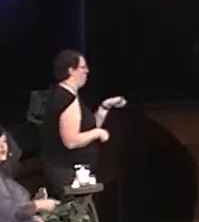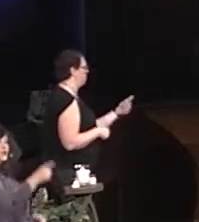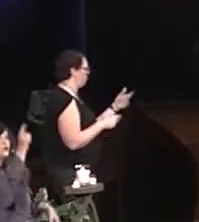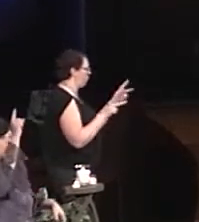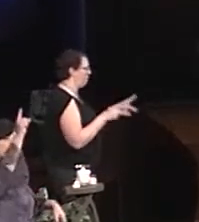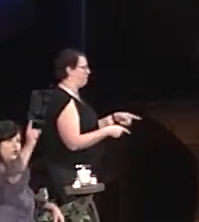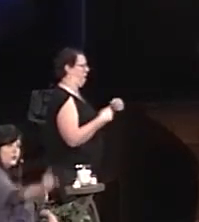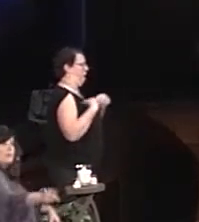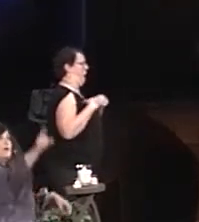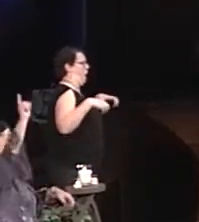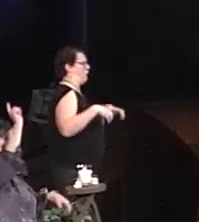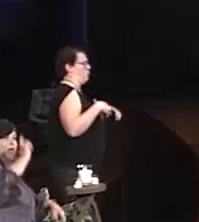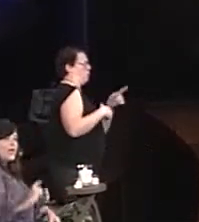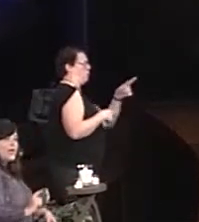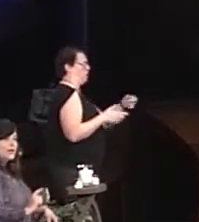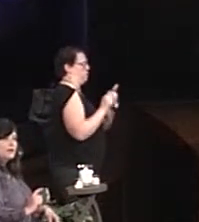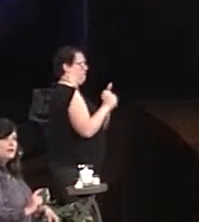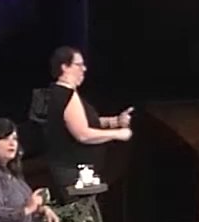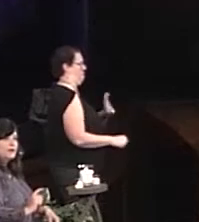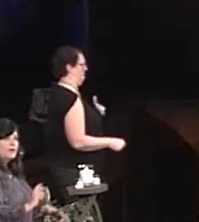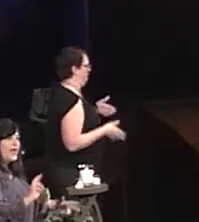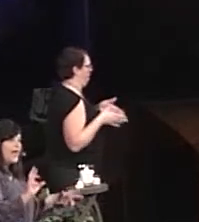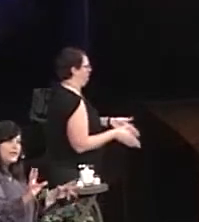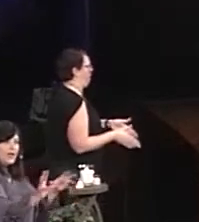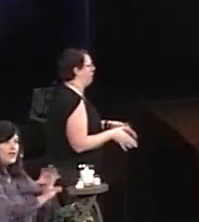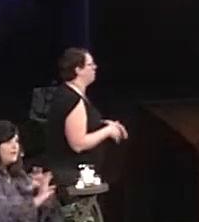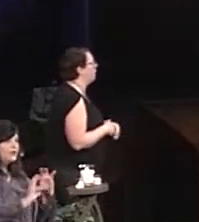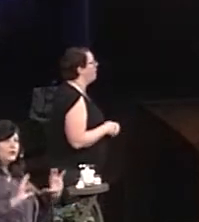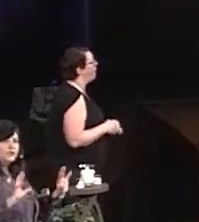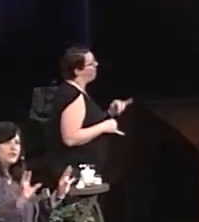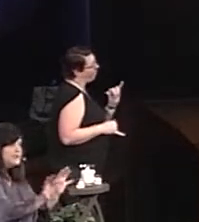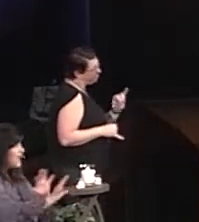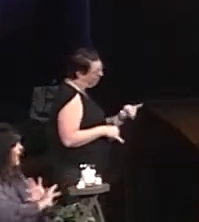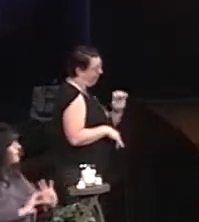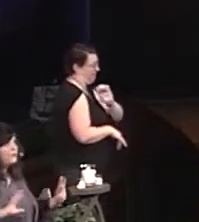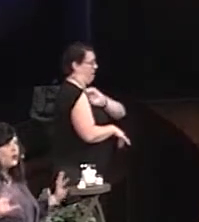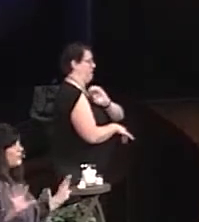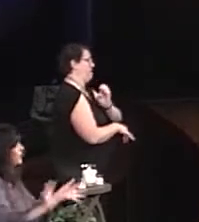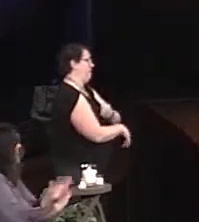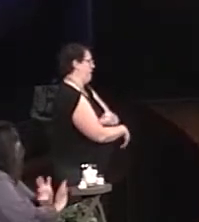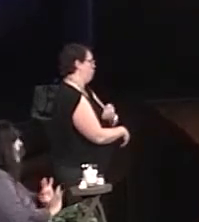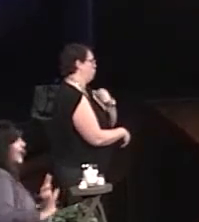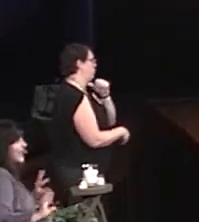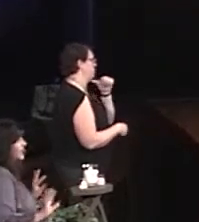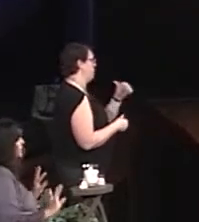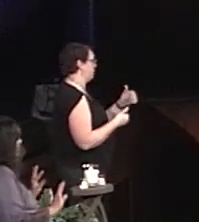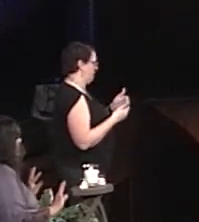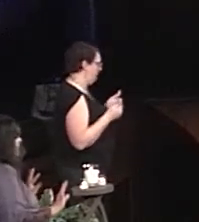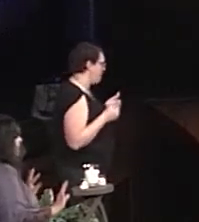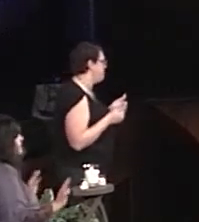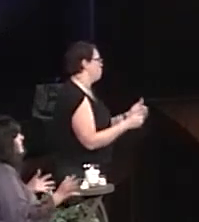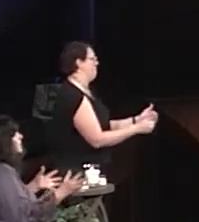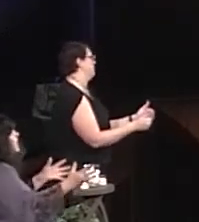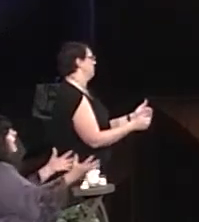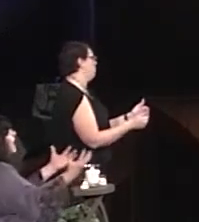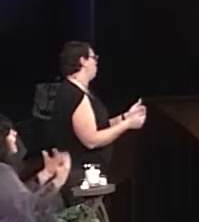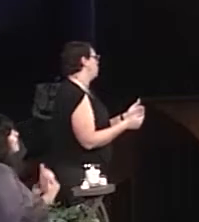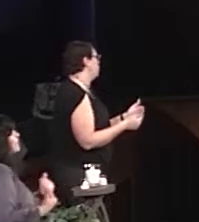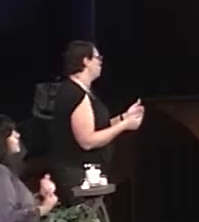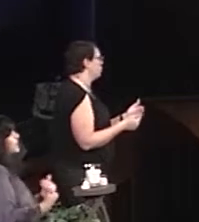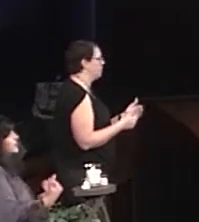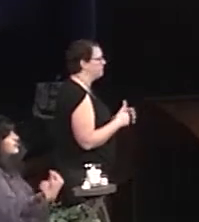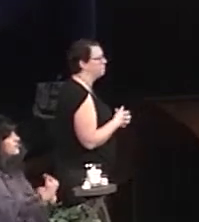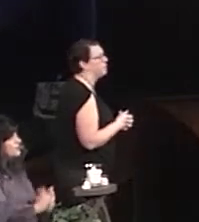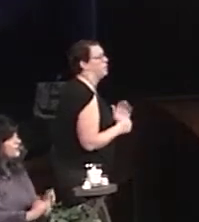do things, you should do it my way. That kind of energy does not forward any good thing. And so